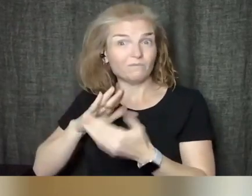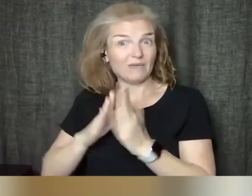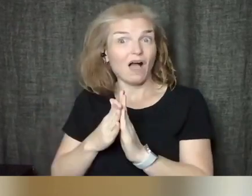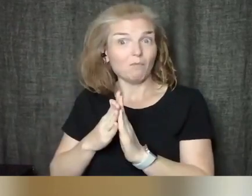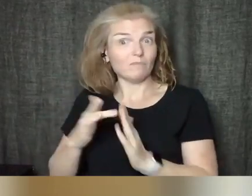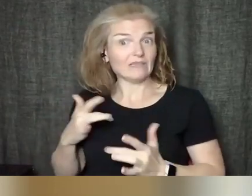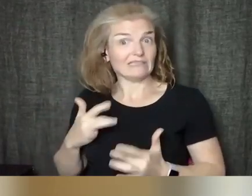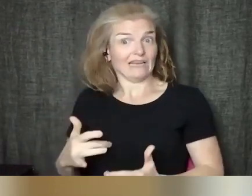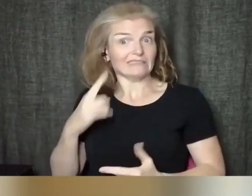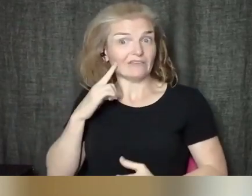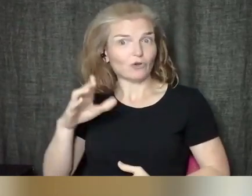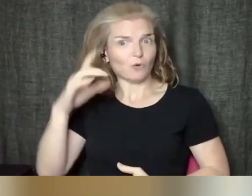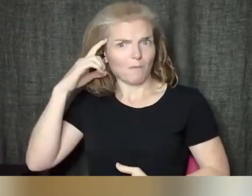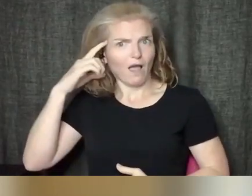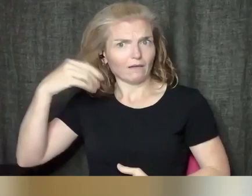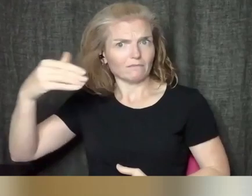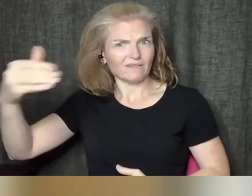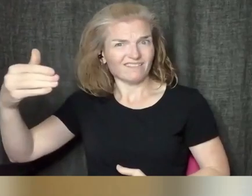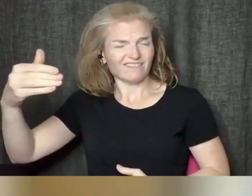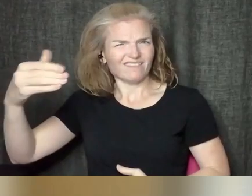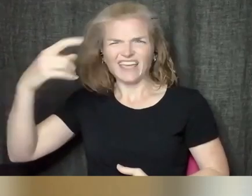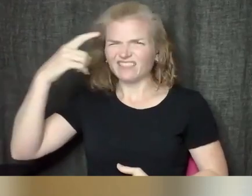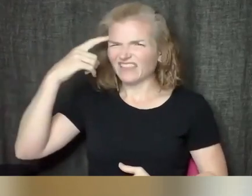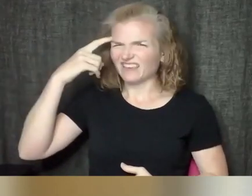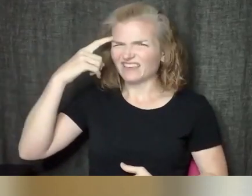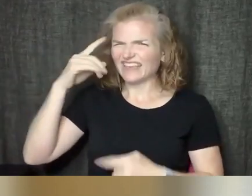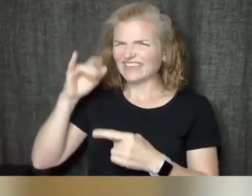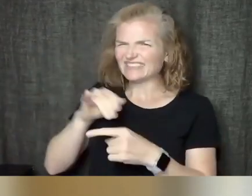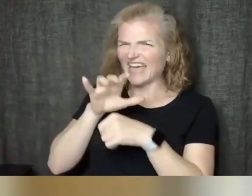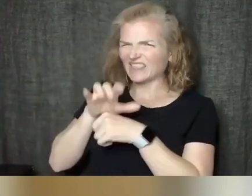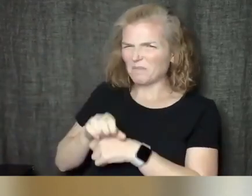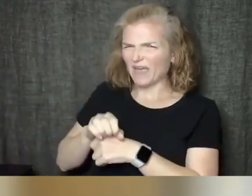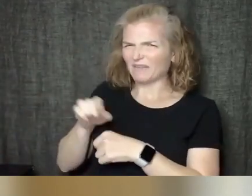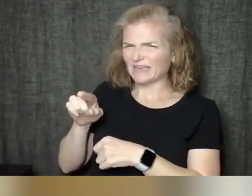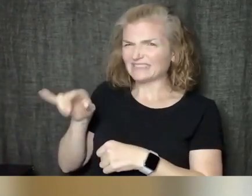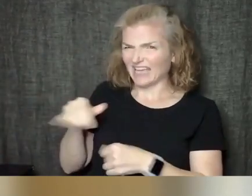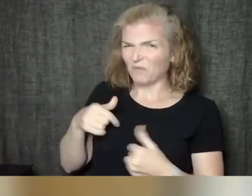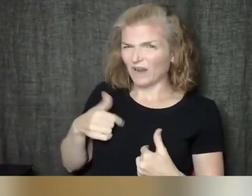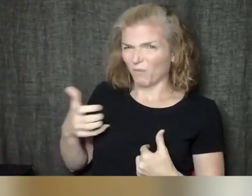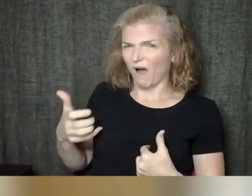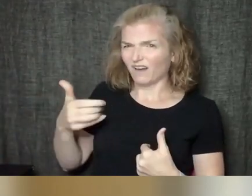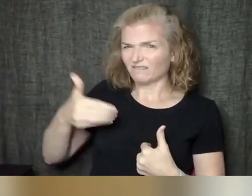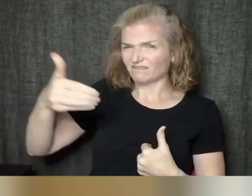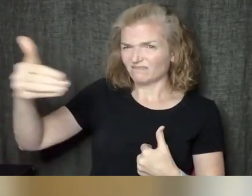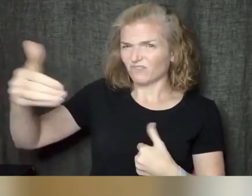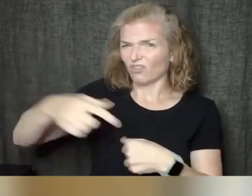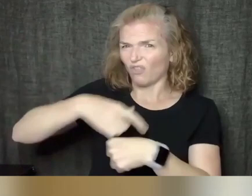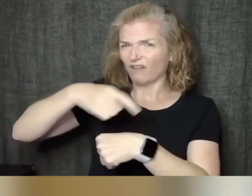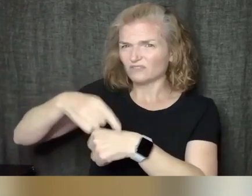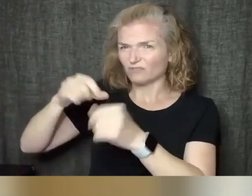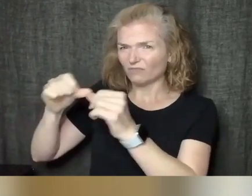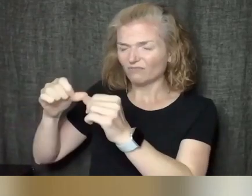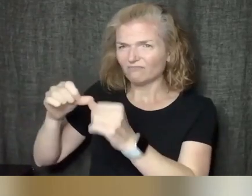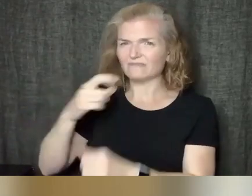Is this the pattern that you want to become your inclination?